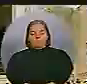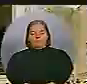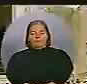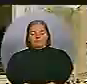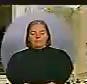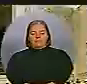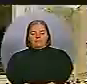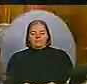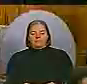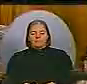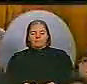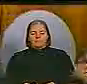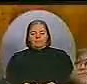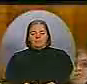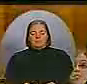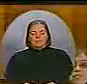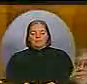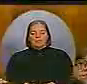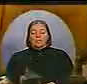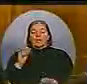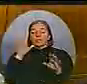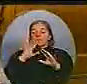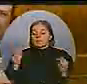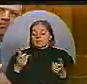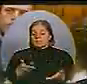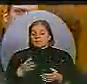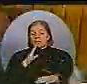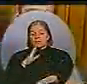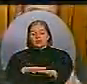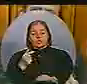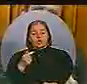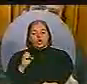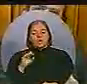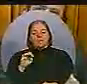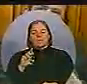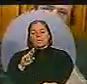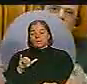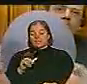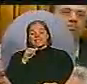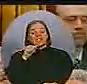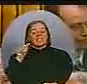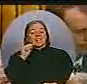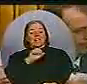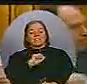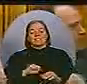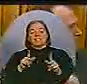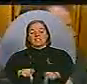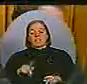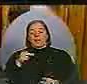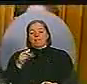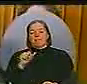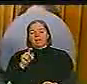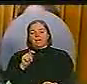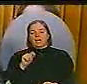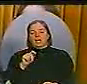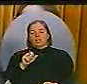Well, speaking of Gomery, yesterday Senator Patterson of No Fixed Address was the latest senator caught doing the Mike Delphi shuffle out the